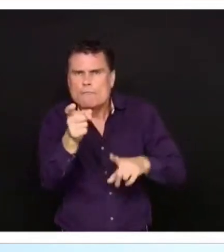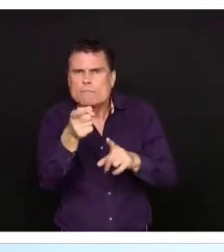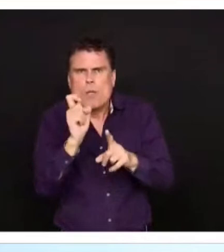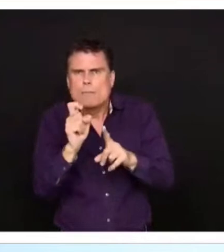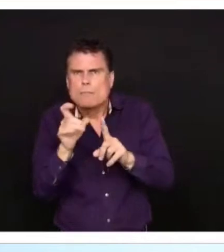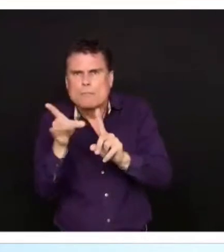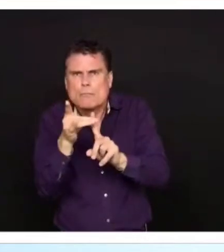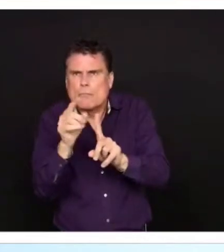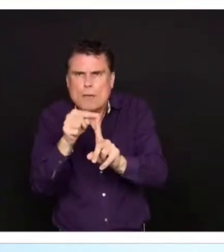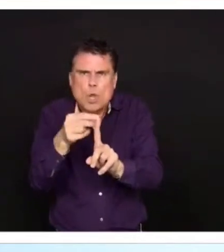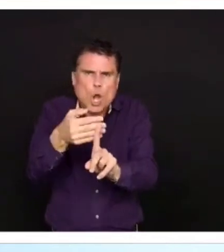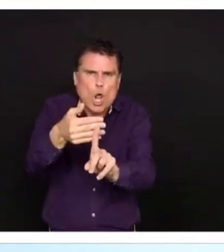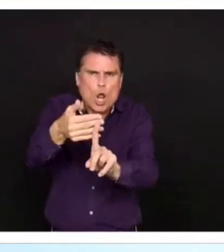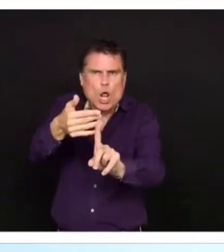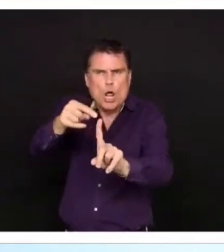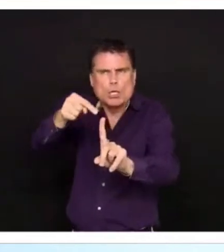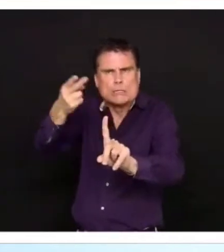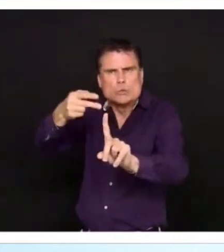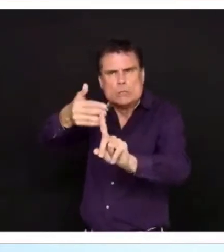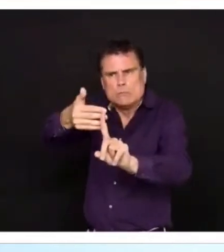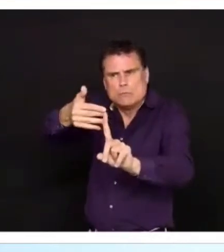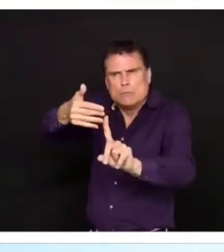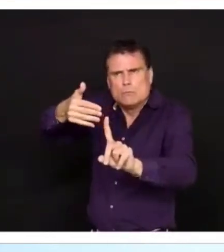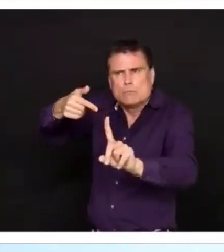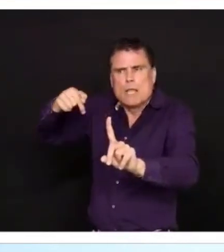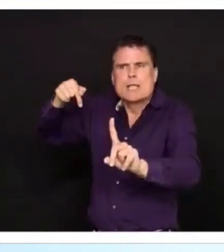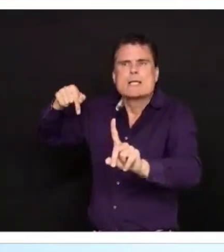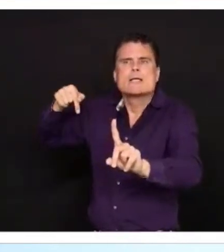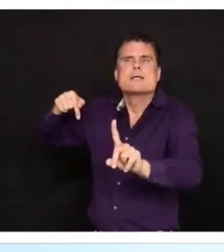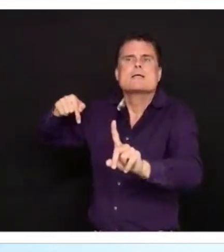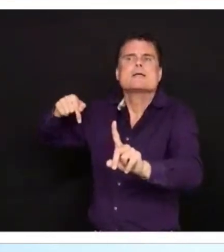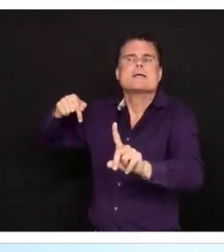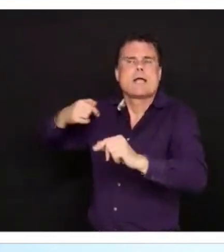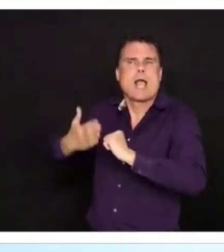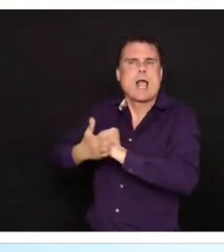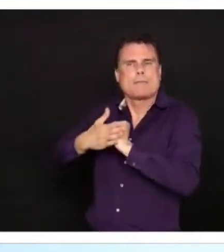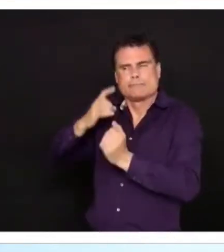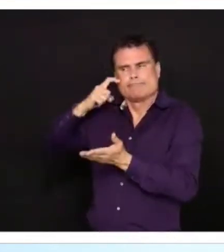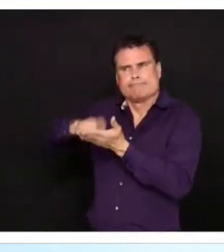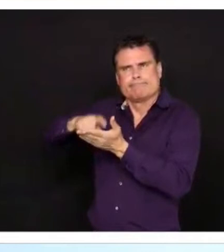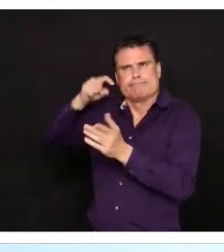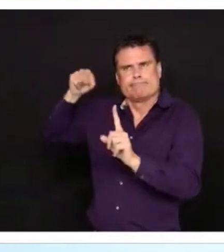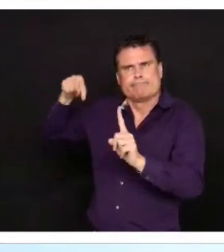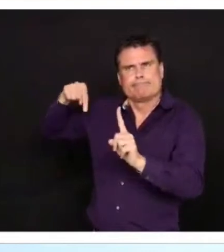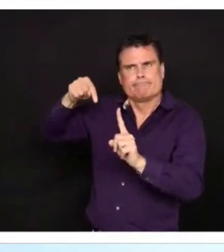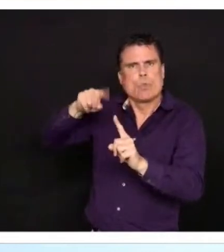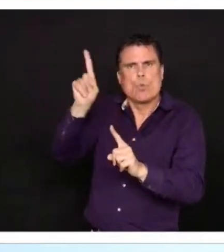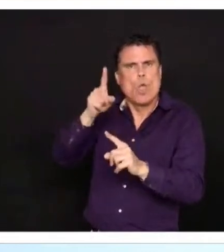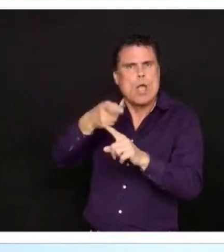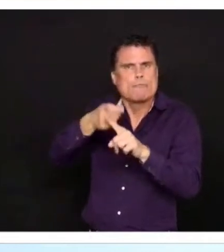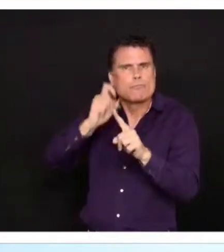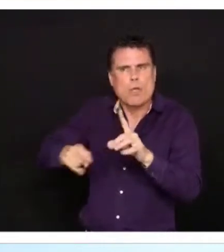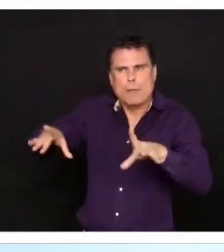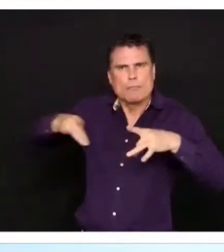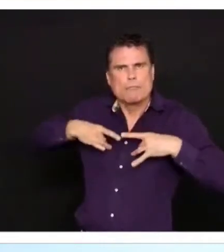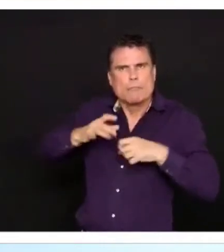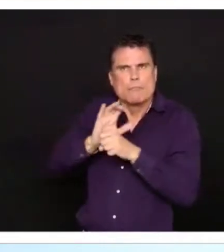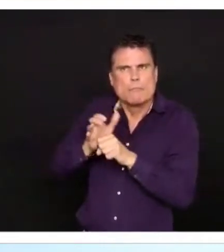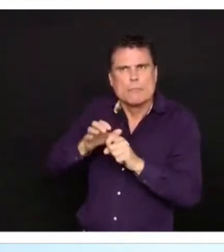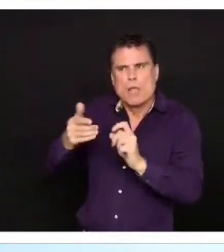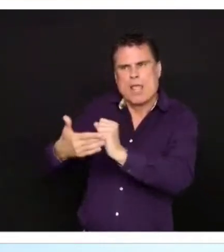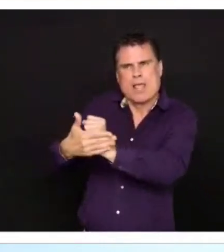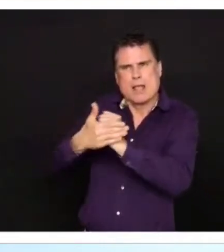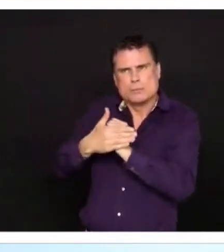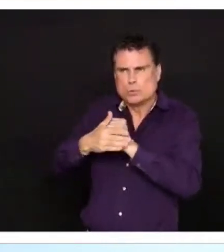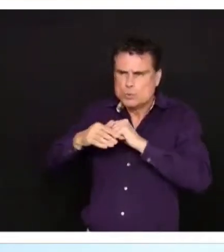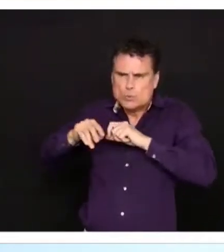us contain and prevent transmission in clusters and outbreaks going forward. So serology testing